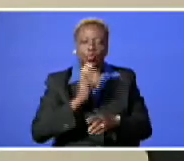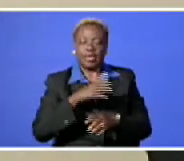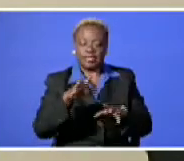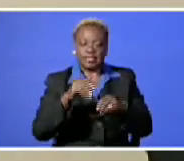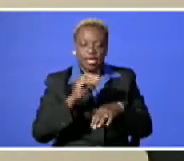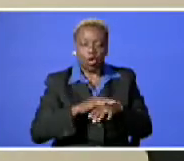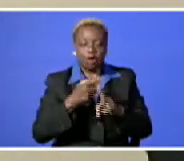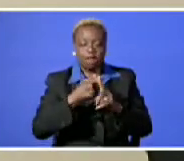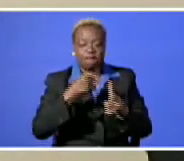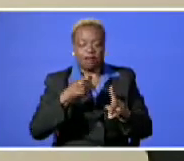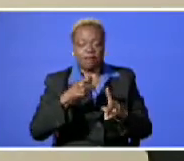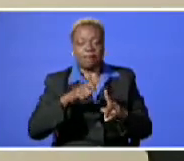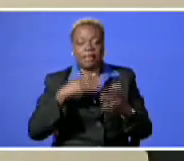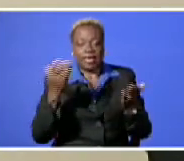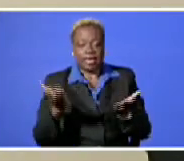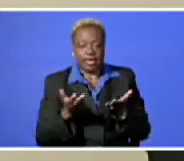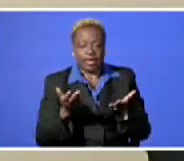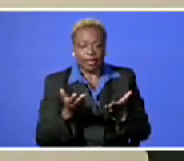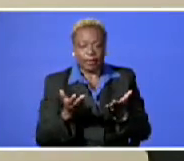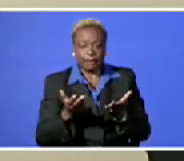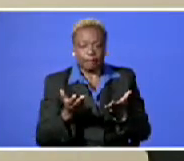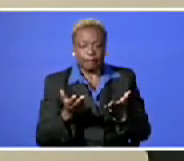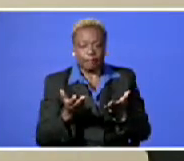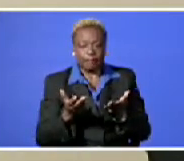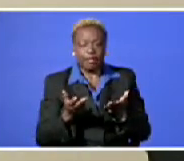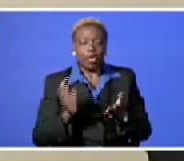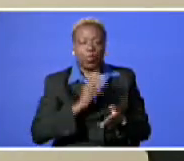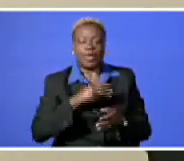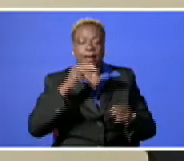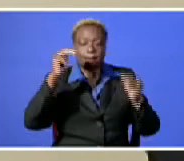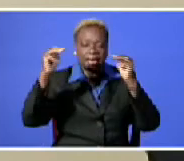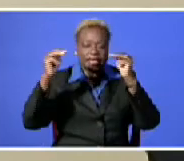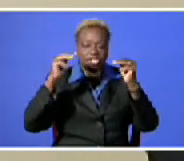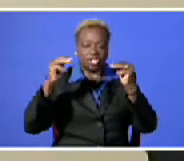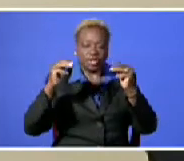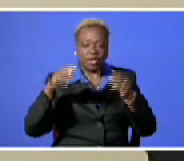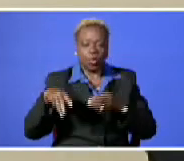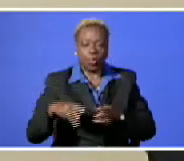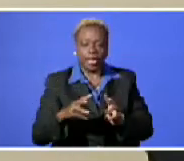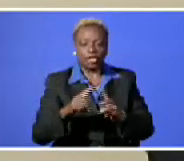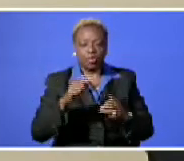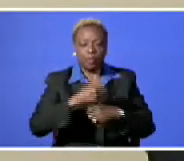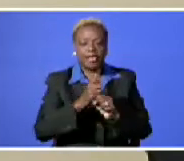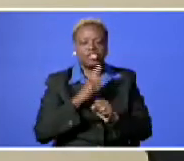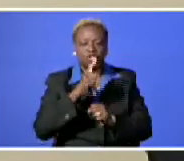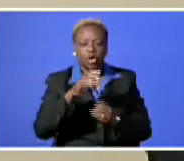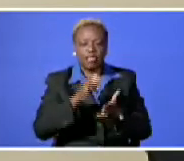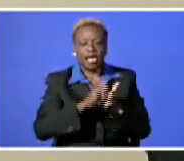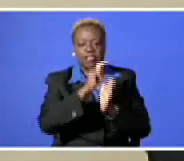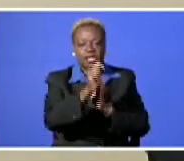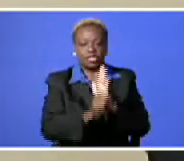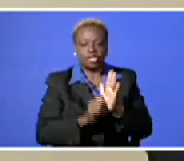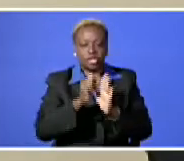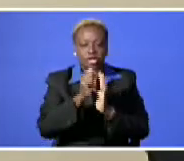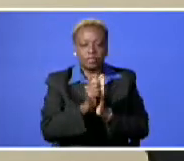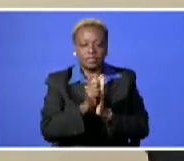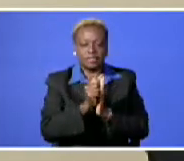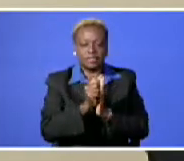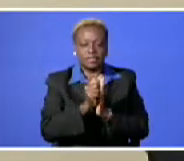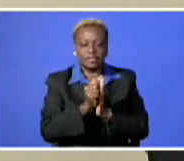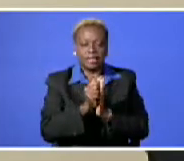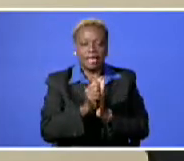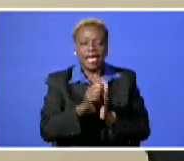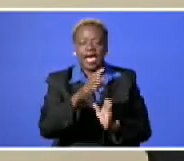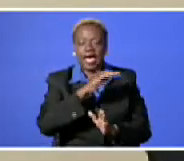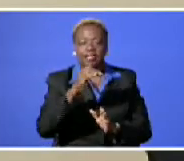have go on for 20 plus years, that we manage it in such a way to ensure that the terms, the durations,